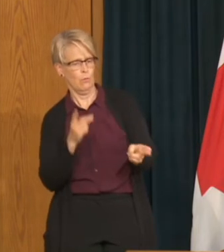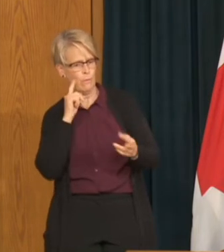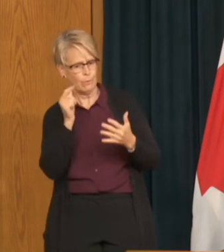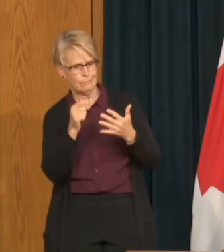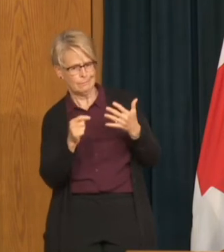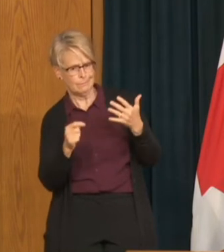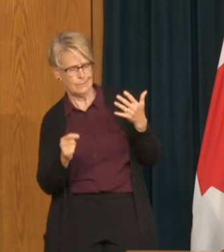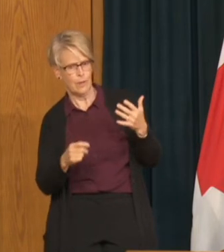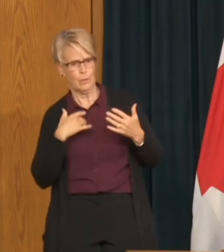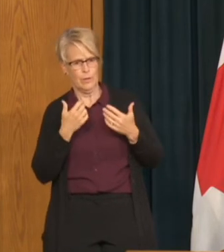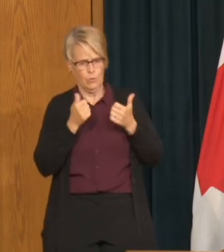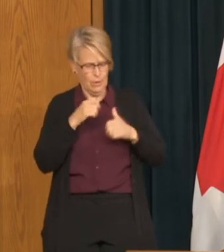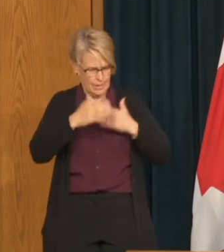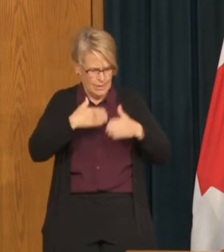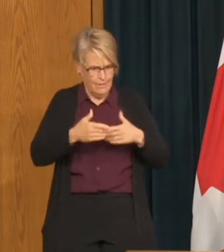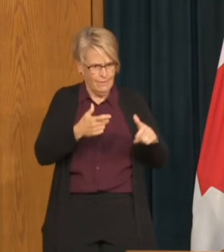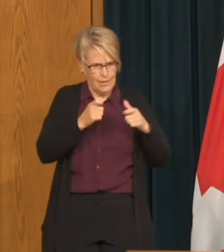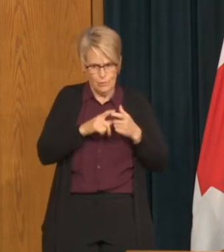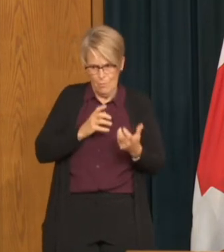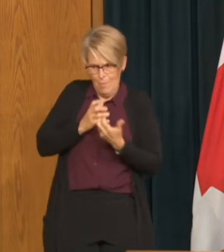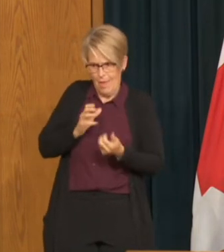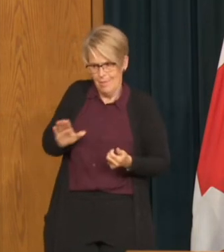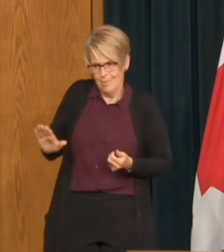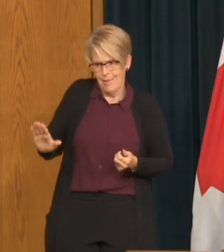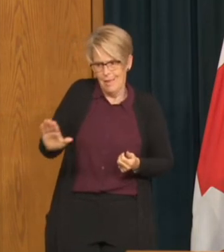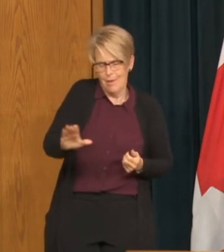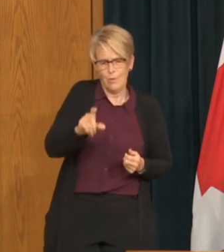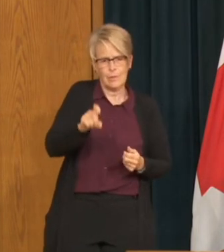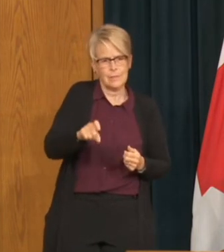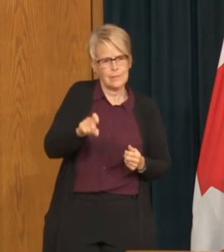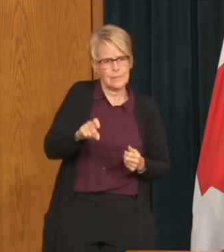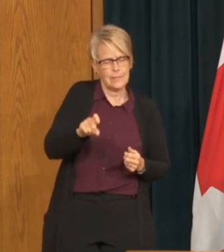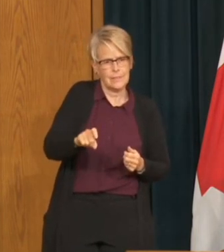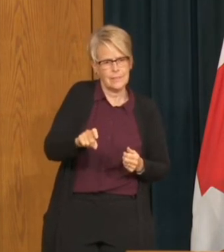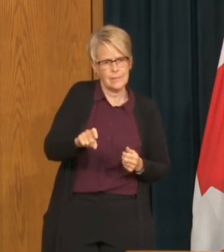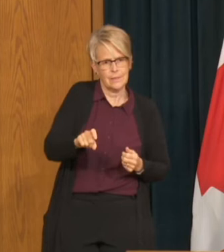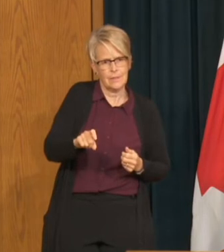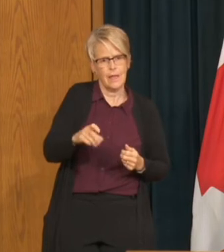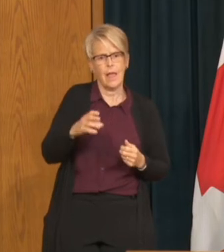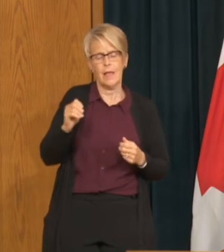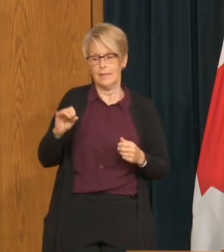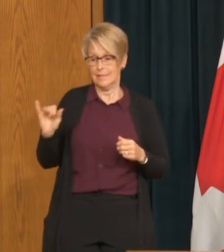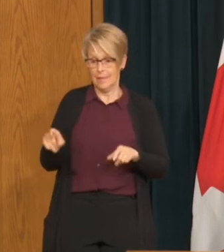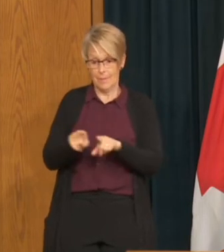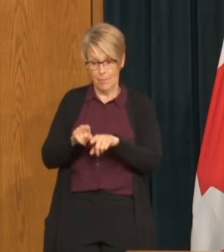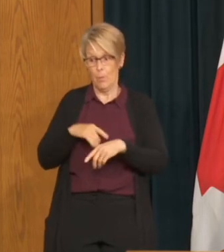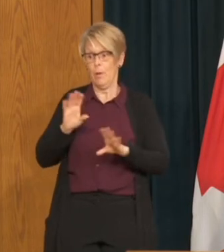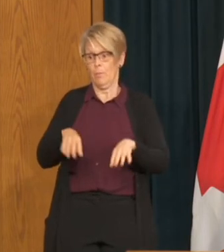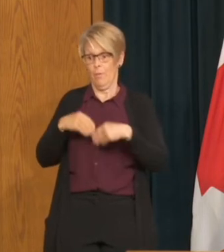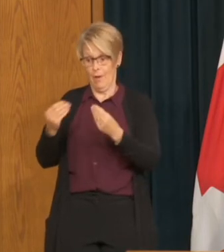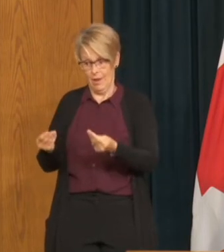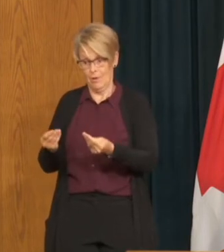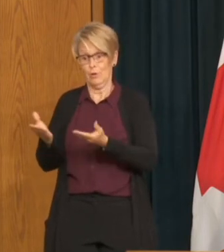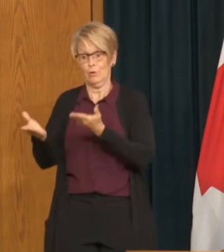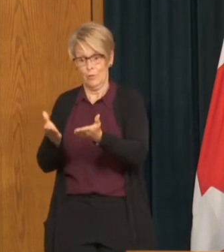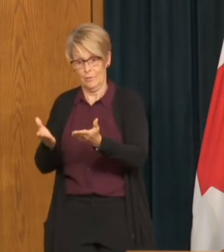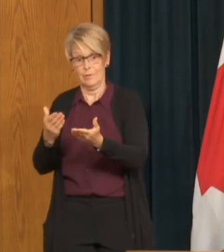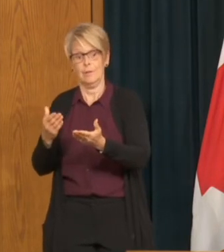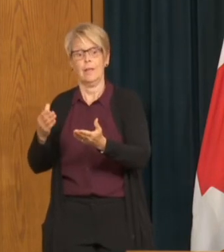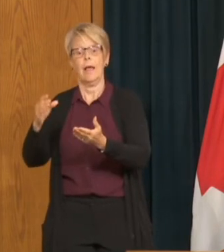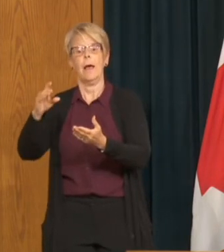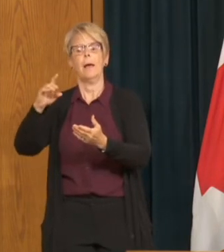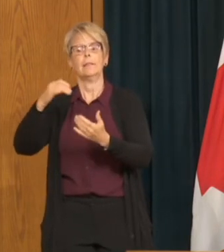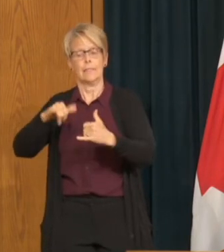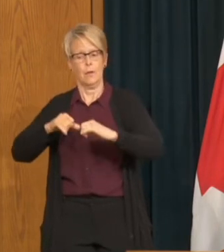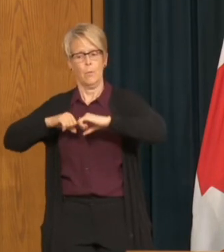way as possible to be able to meet those needs as we maintain the ability to fight against COVID as well. Do